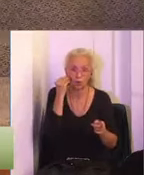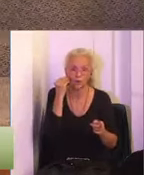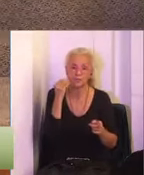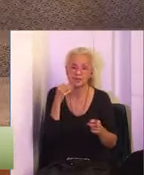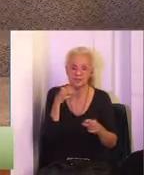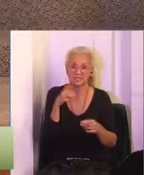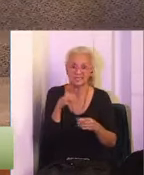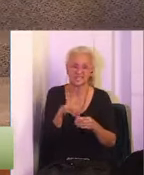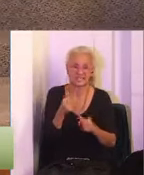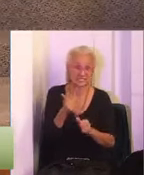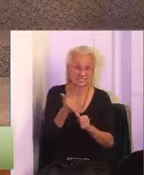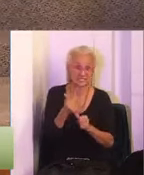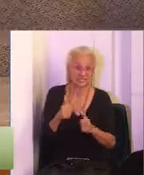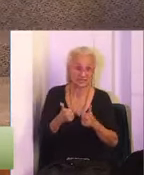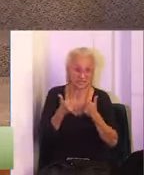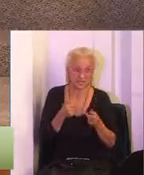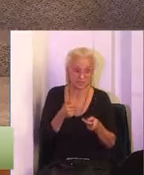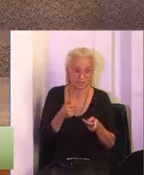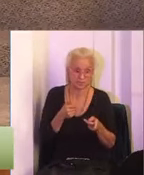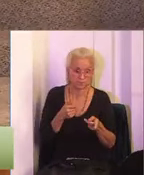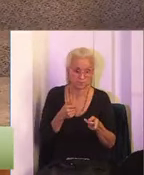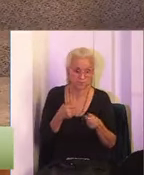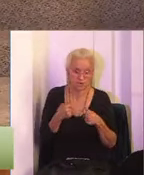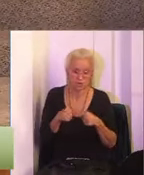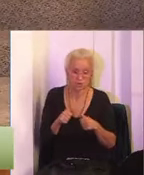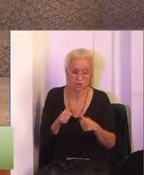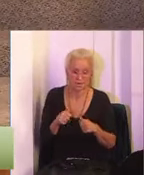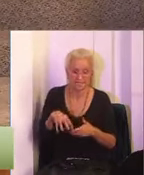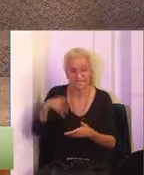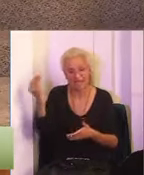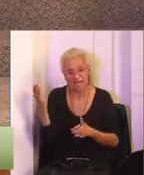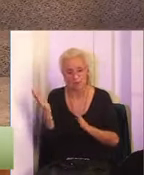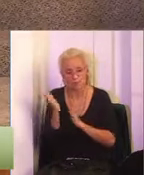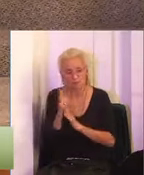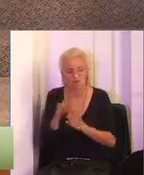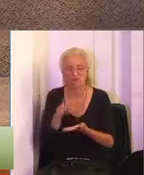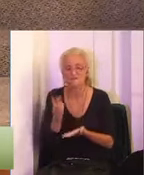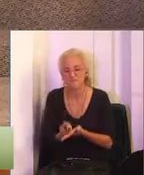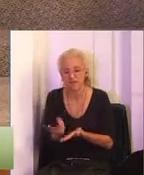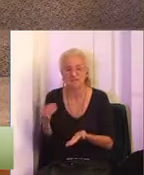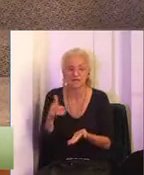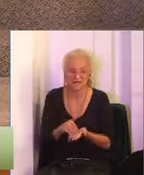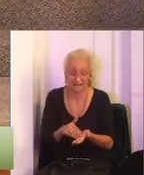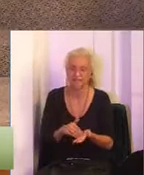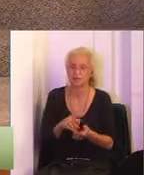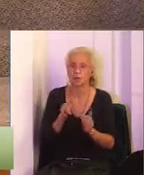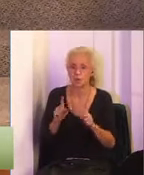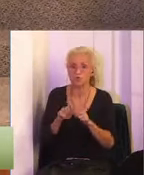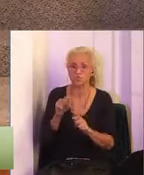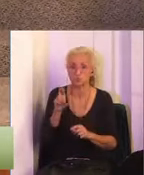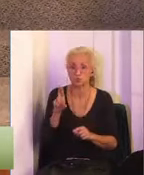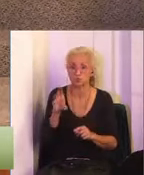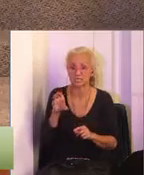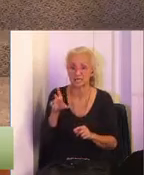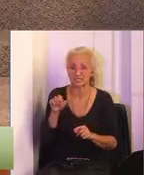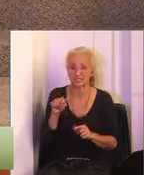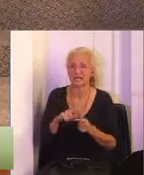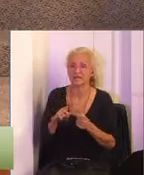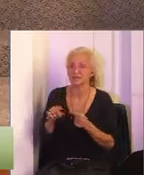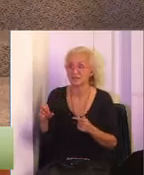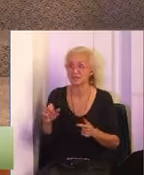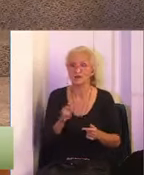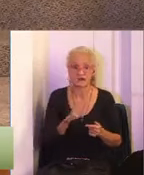in assisted living and tried to get out of bed and fell again, went to UCLA, then came back